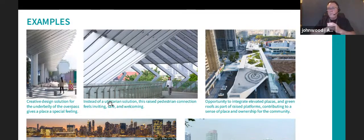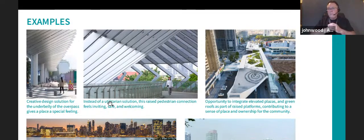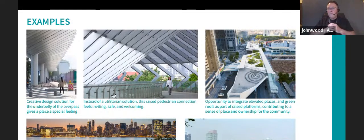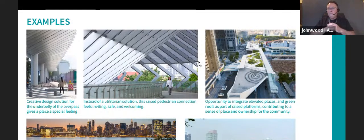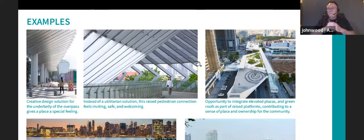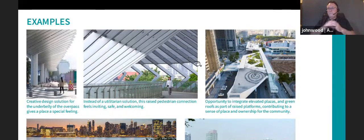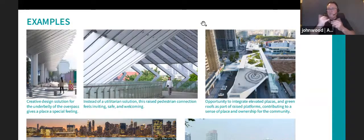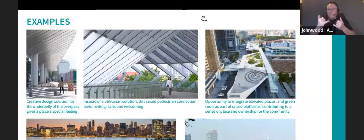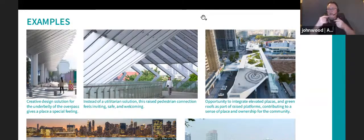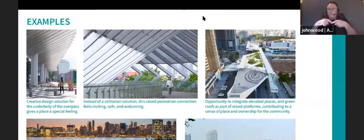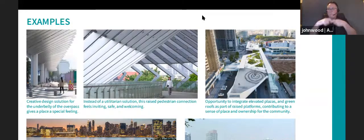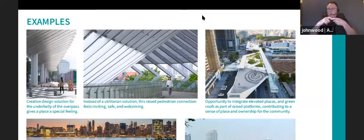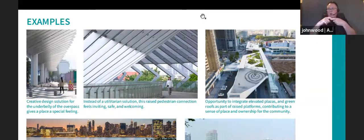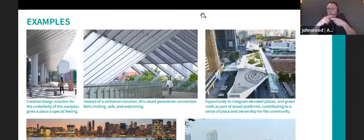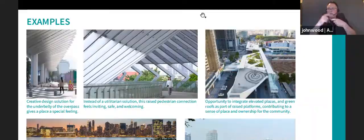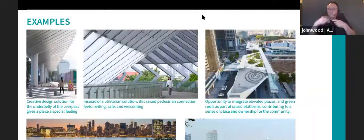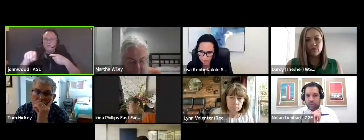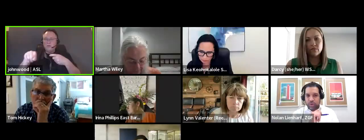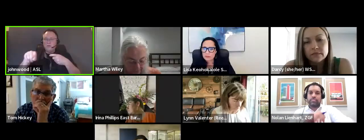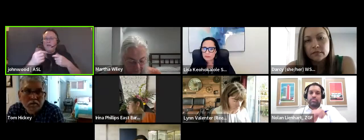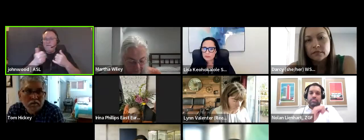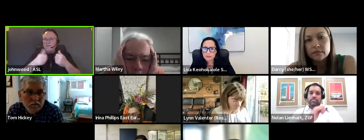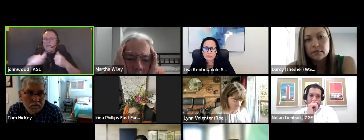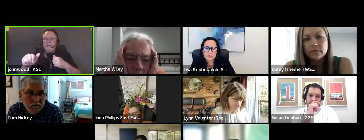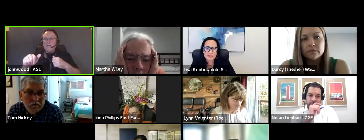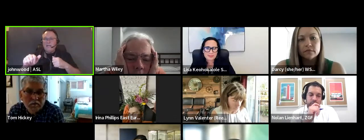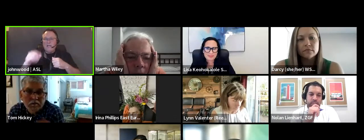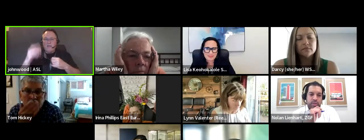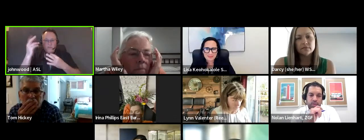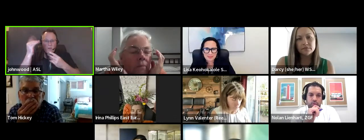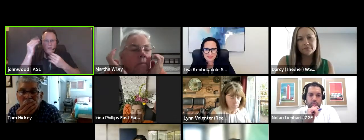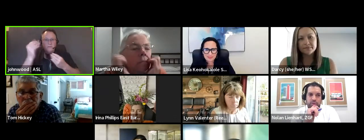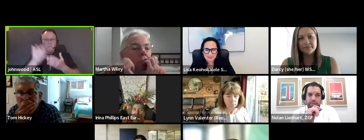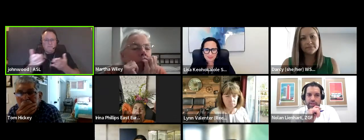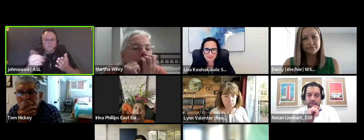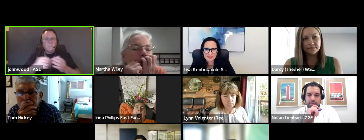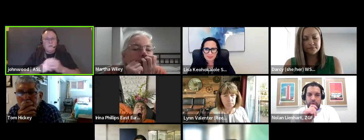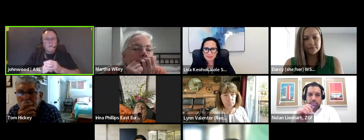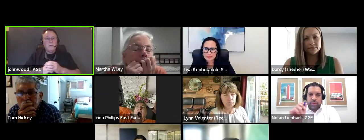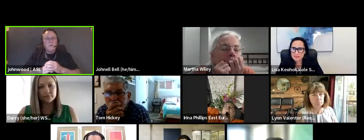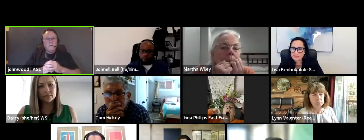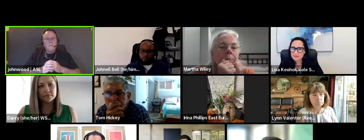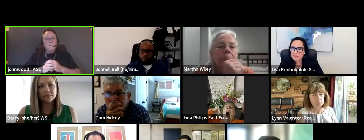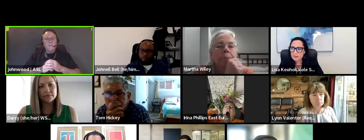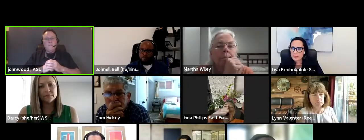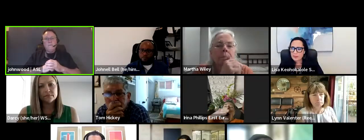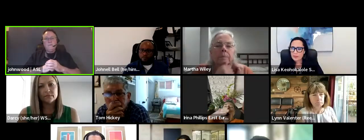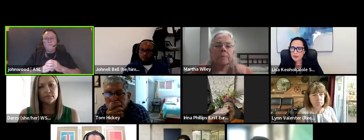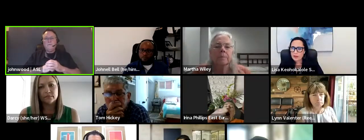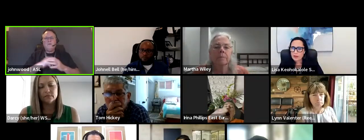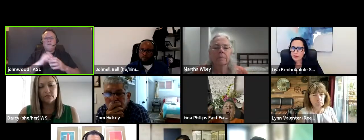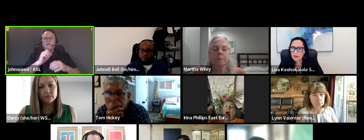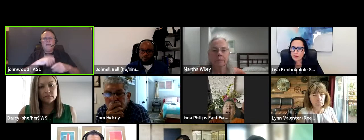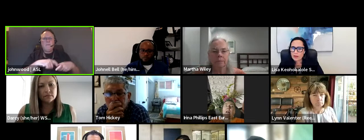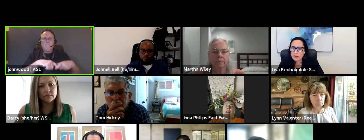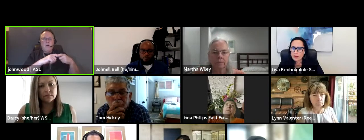to pause and see if you guys have any additional thoughts for us. Well, and if we could pause back on that slide just a brief